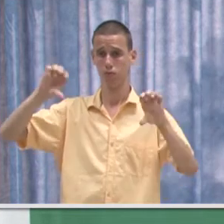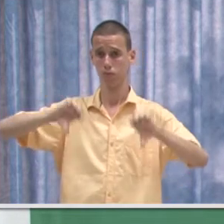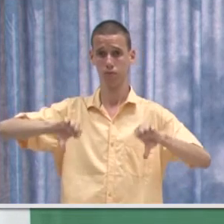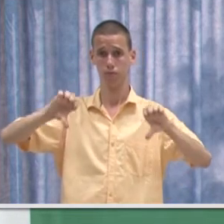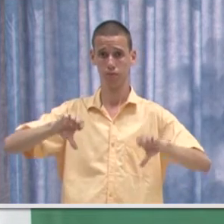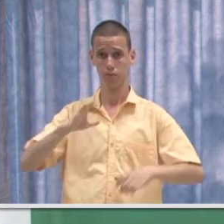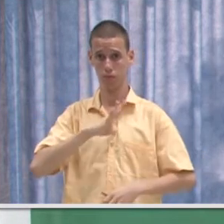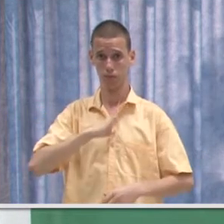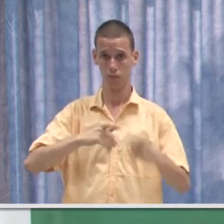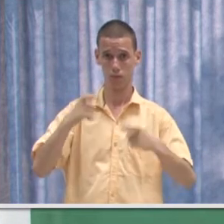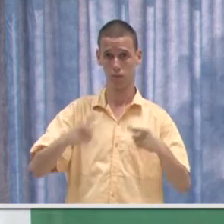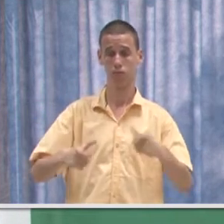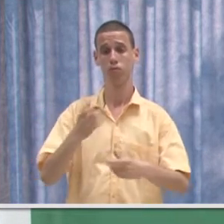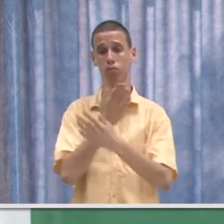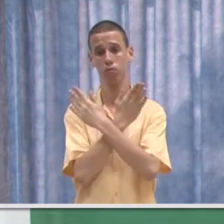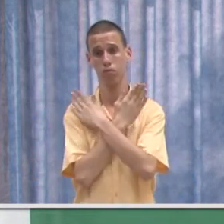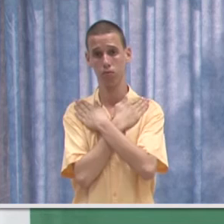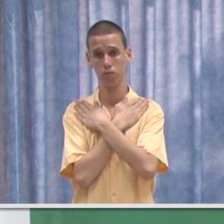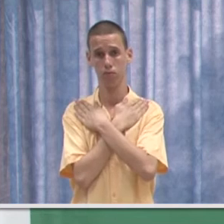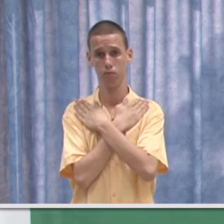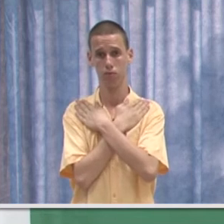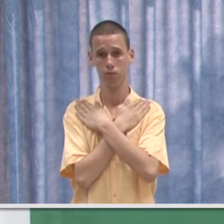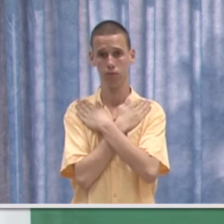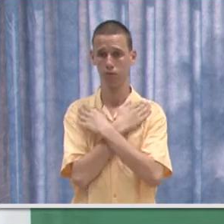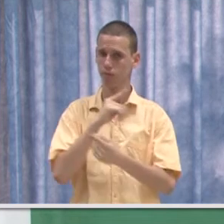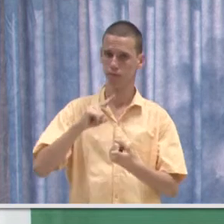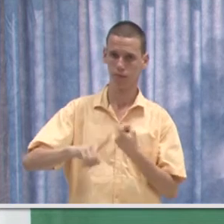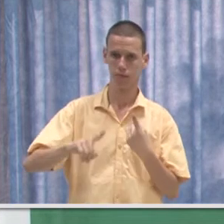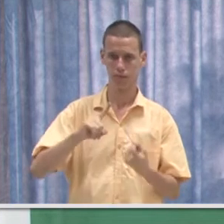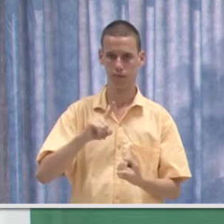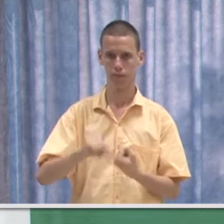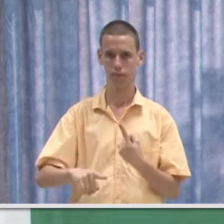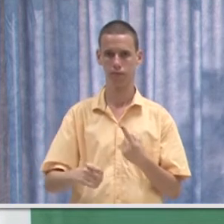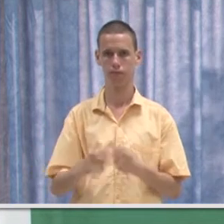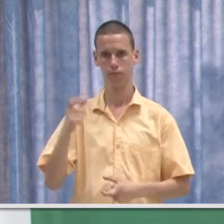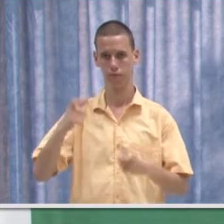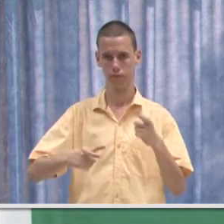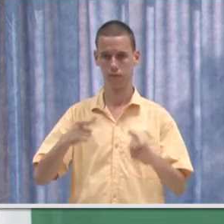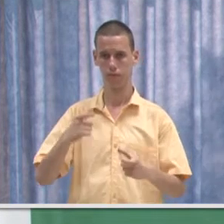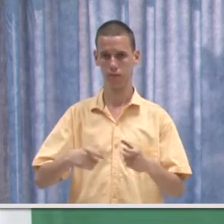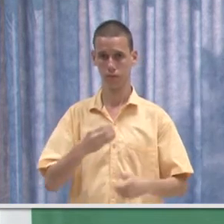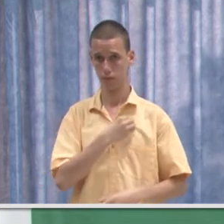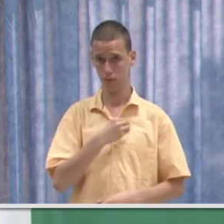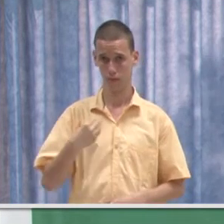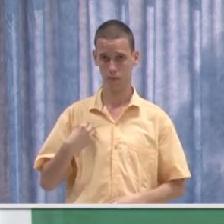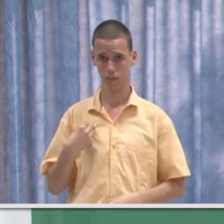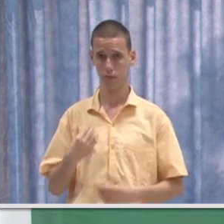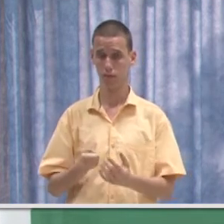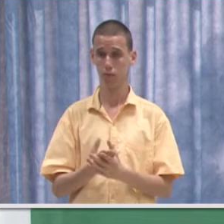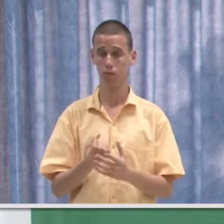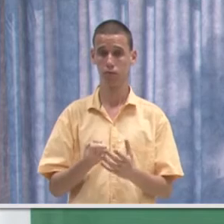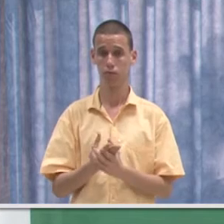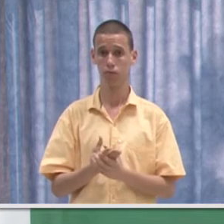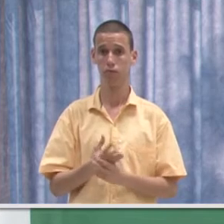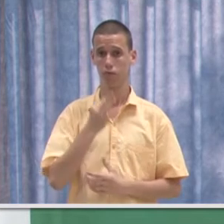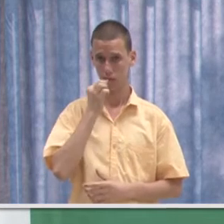very risky to take advice from people who are not medically trained. We may use it in future for other patients, but